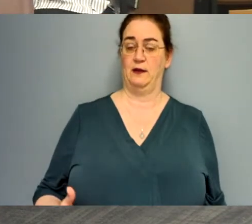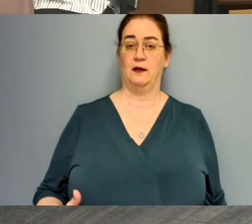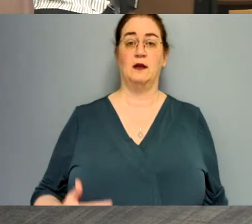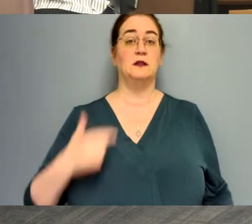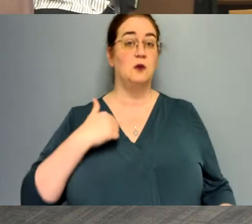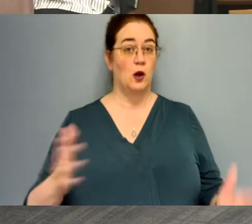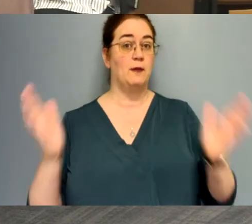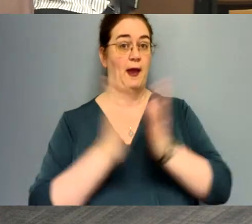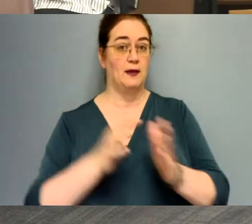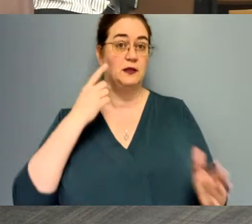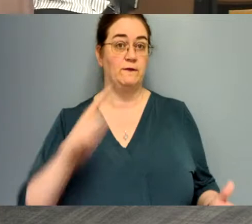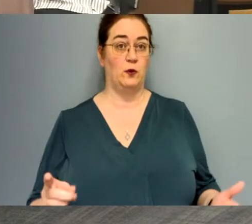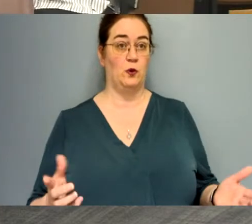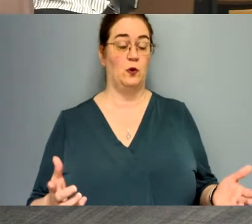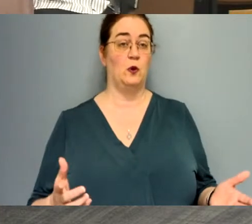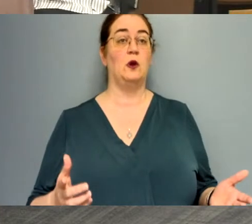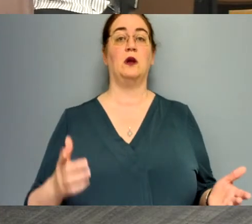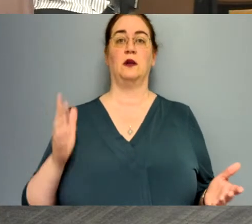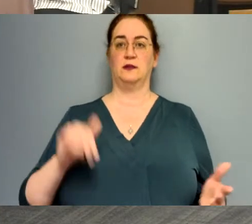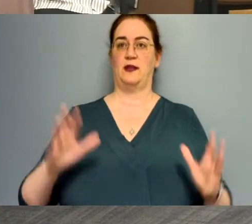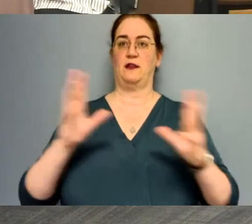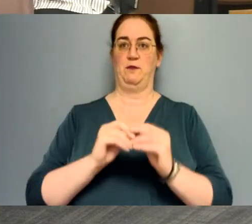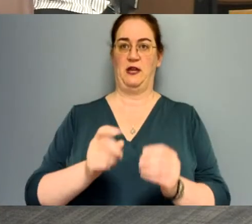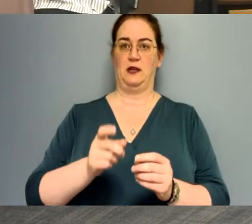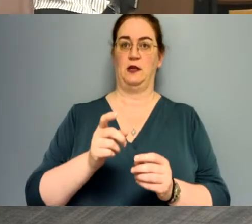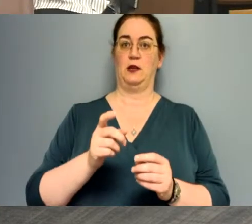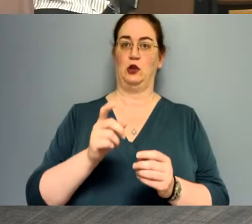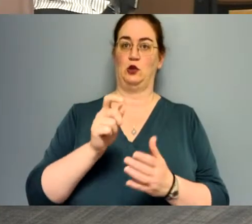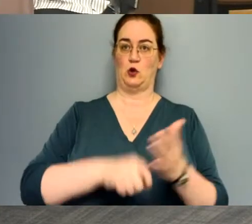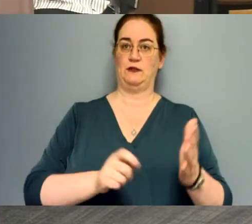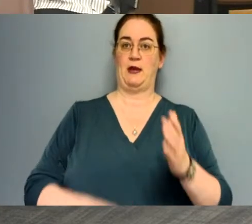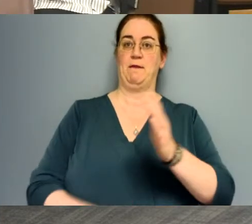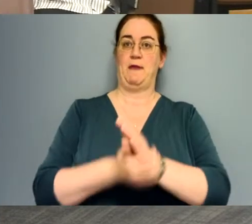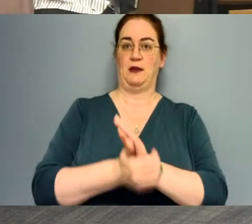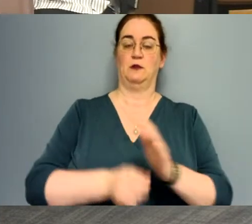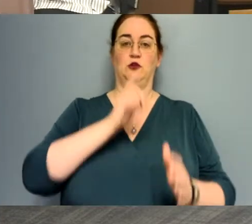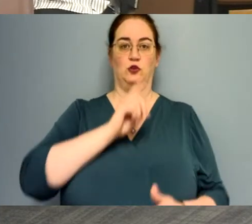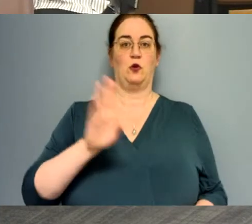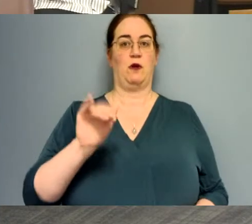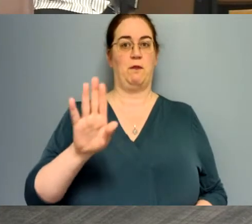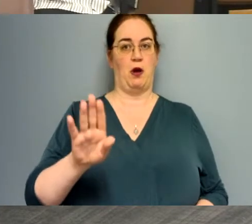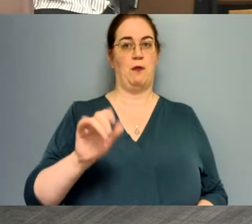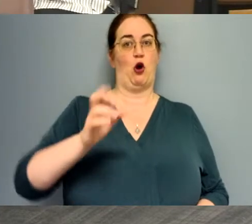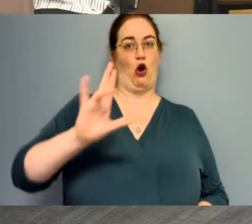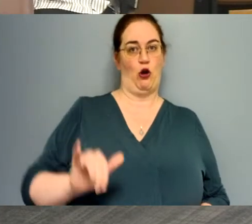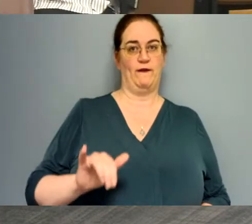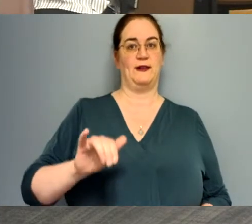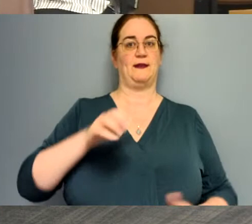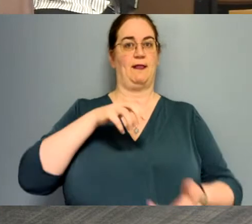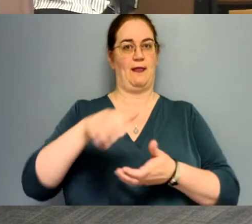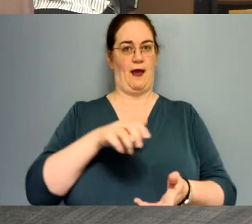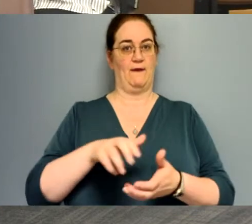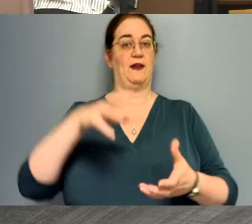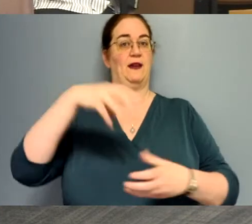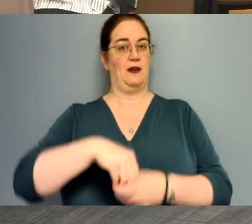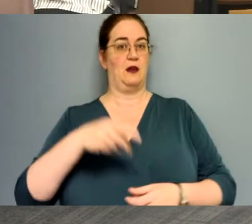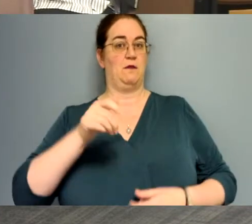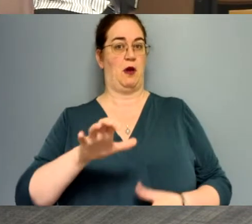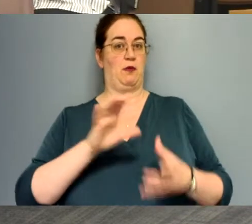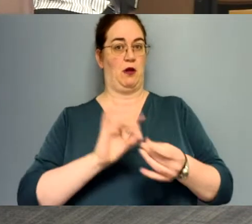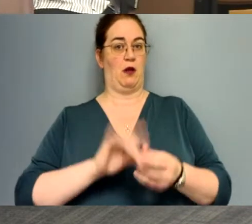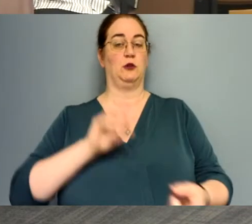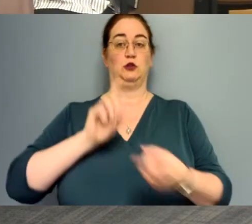what I'm asking for is that the meeting notes be amended to ensure that Bob Harvey's laugh in public comment